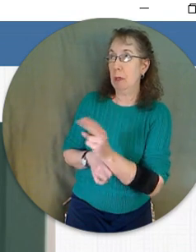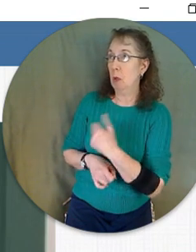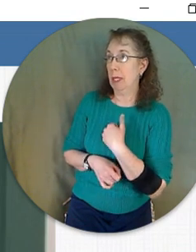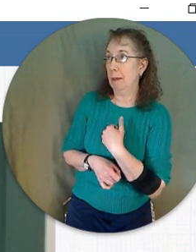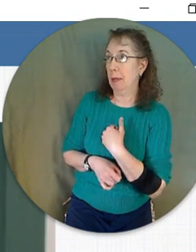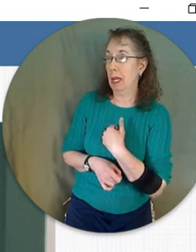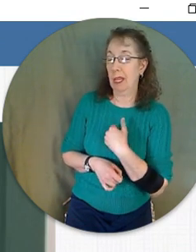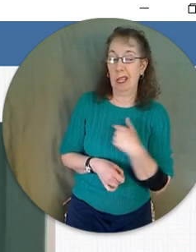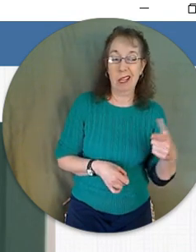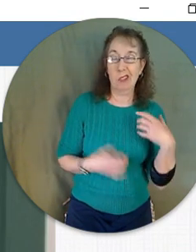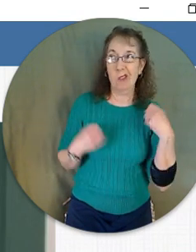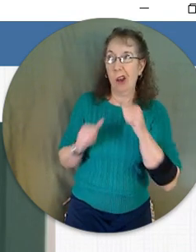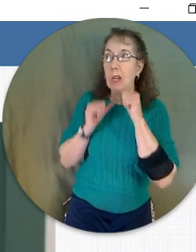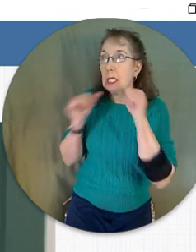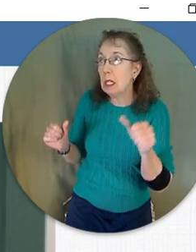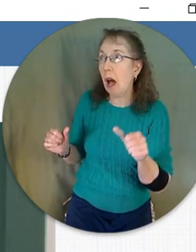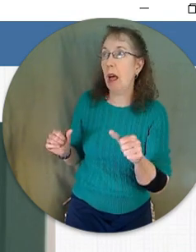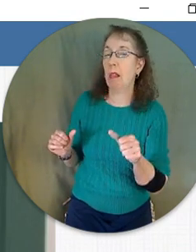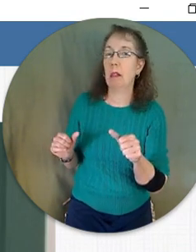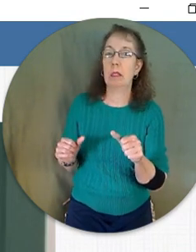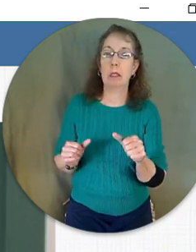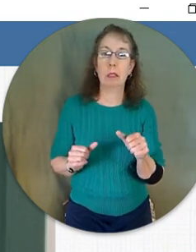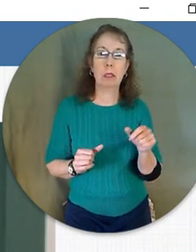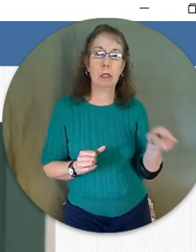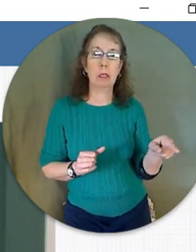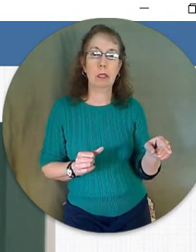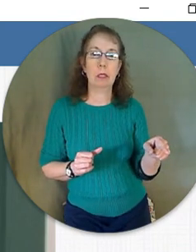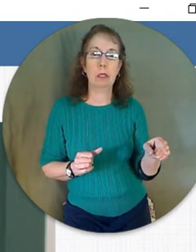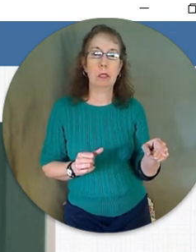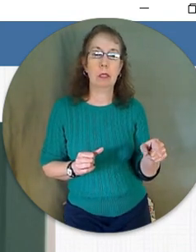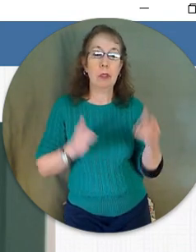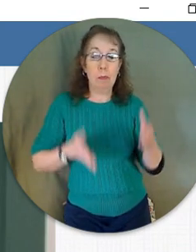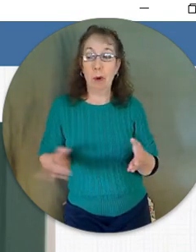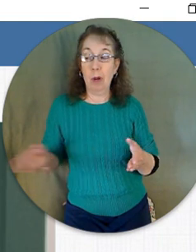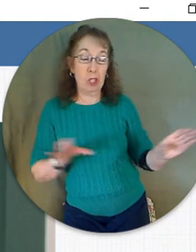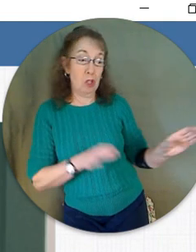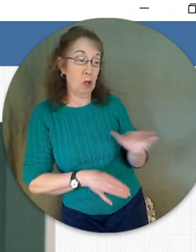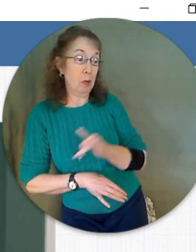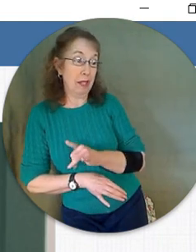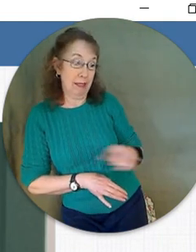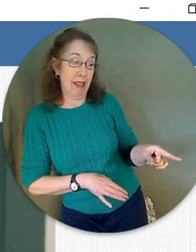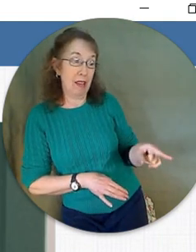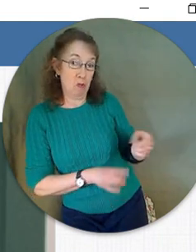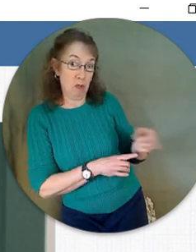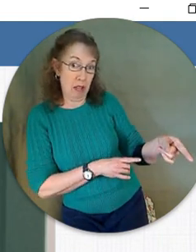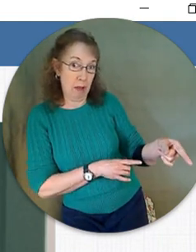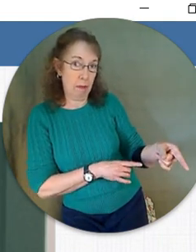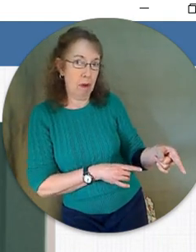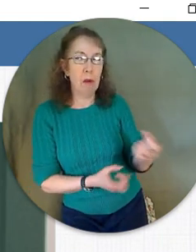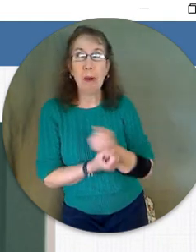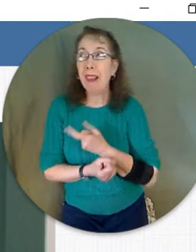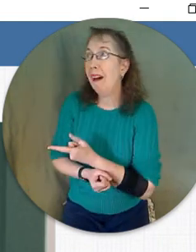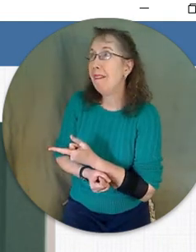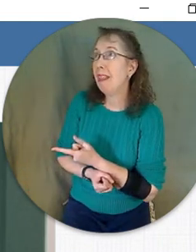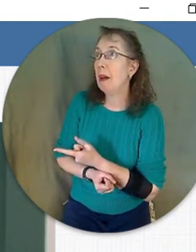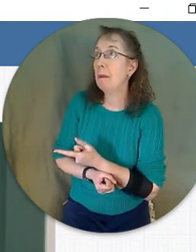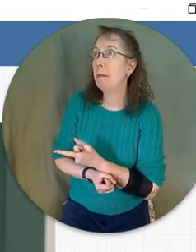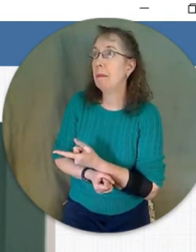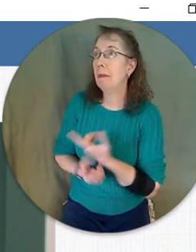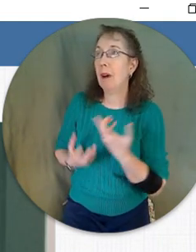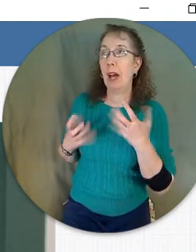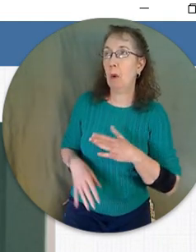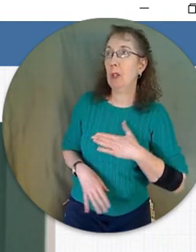is very strong in these people because usually the person that's abusing them is someone they do love, and so they don't